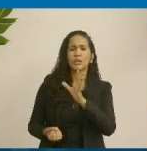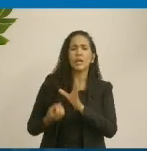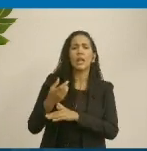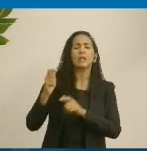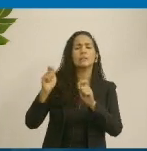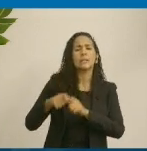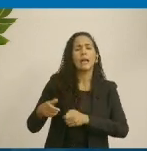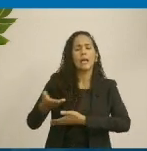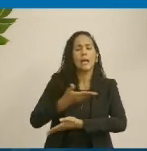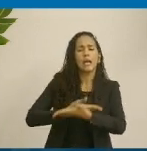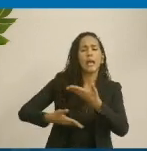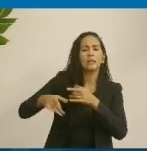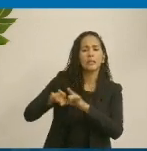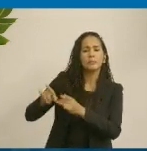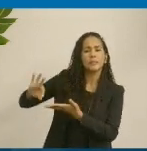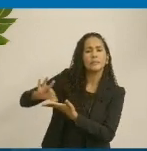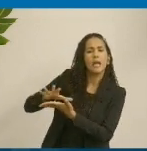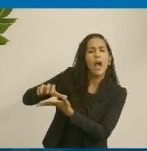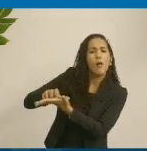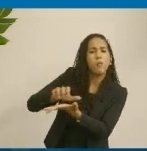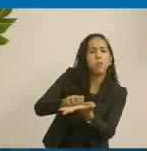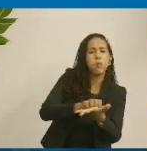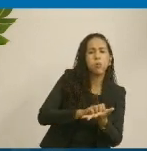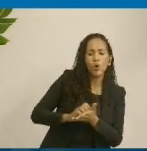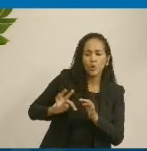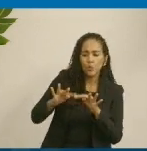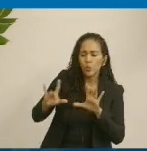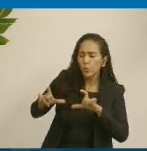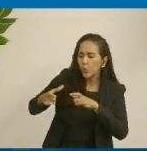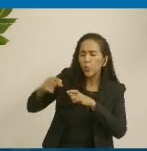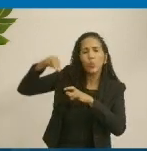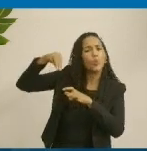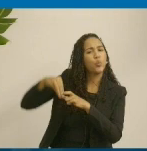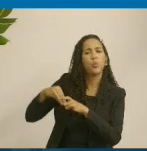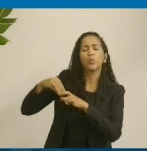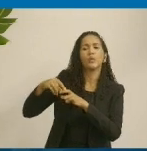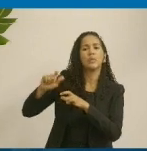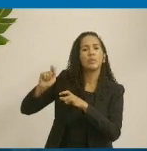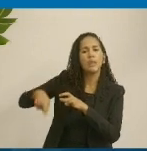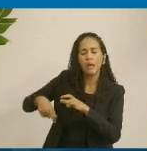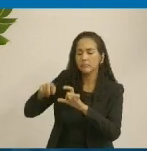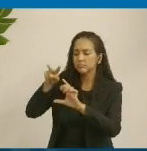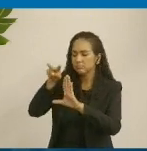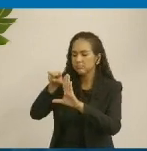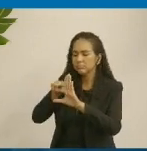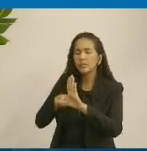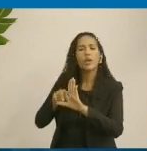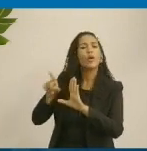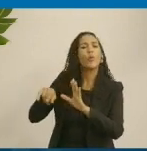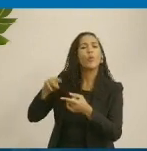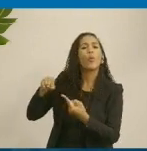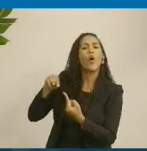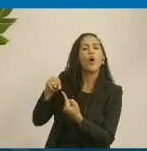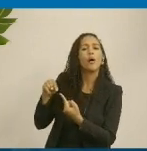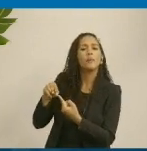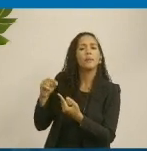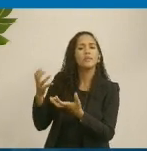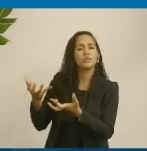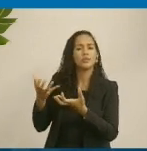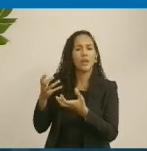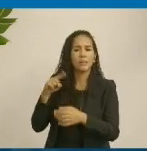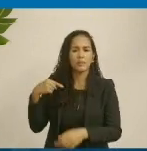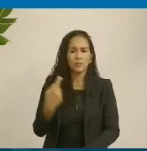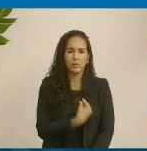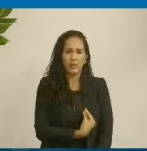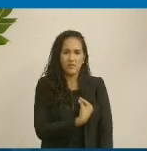all in one space where you can then interact with your targets that you wish to set. So bringing in